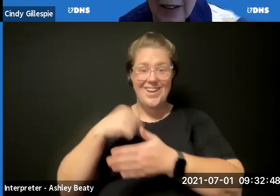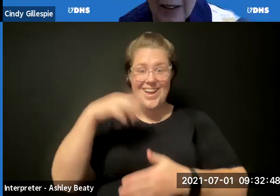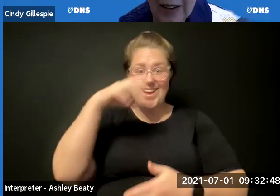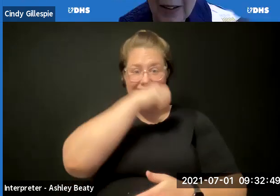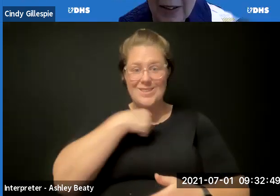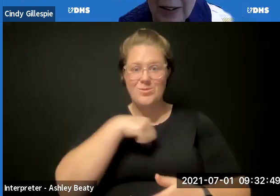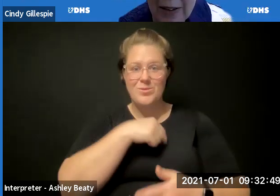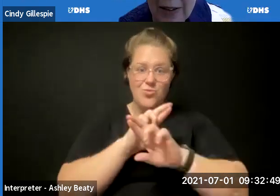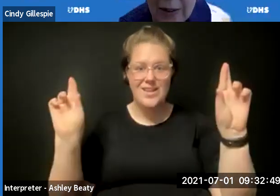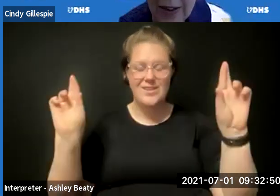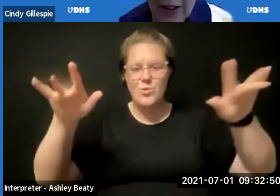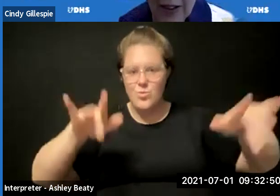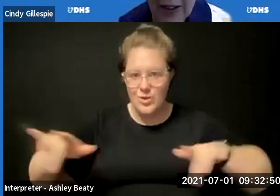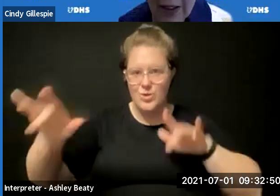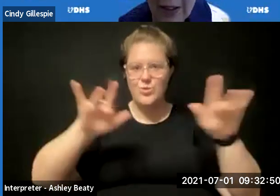Recording now.